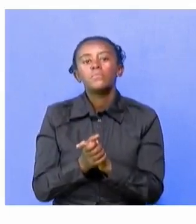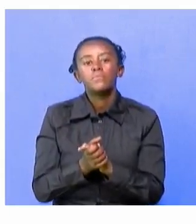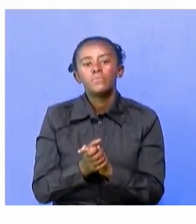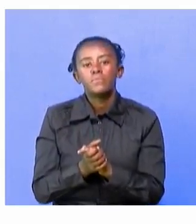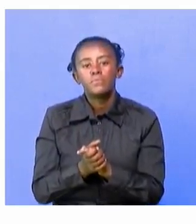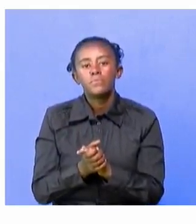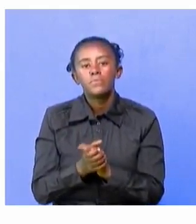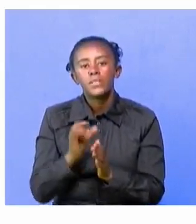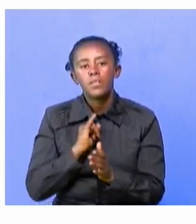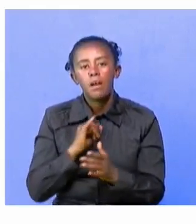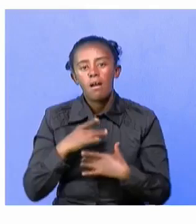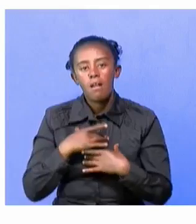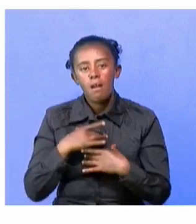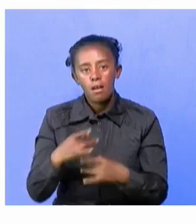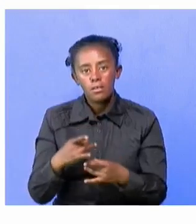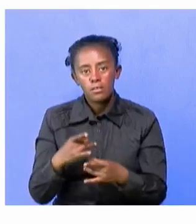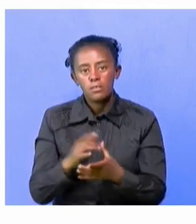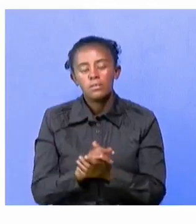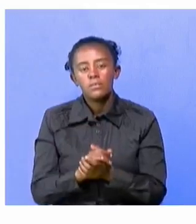I like